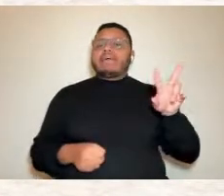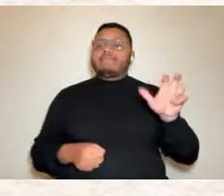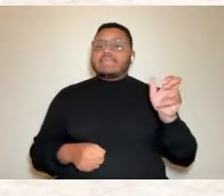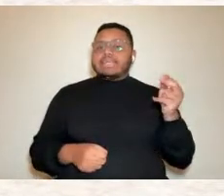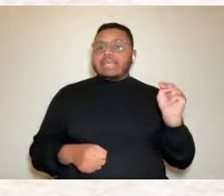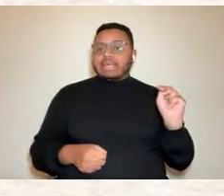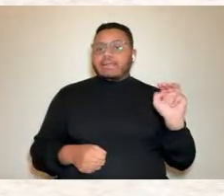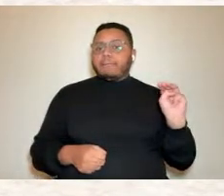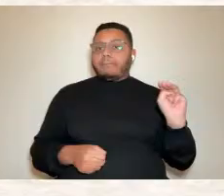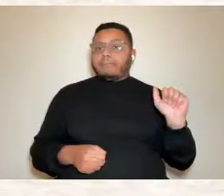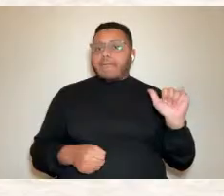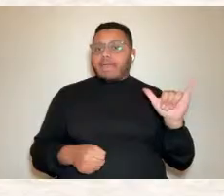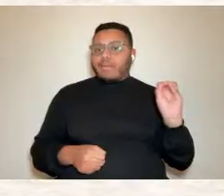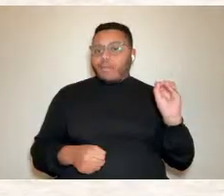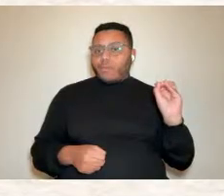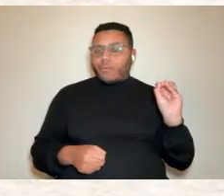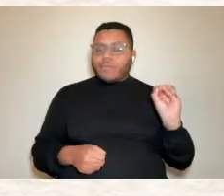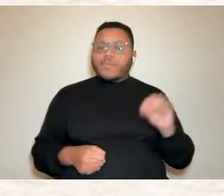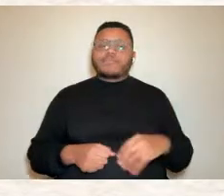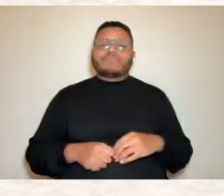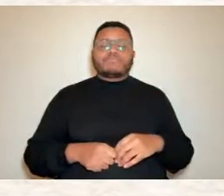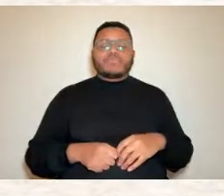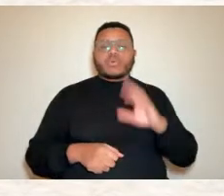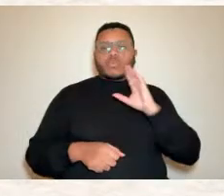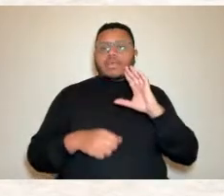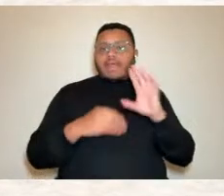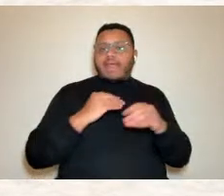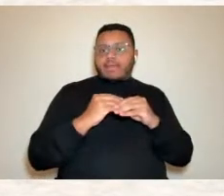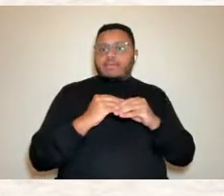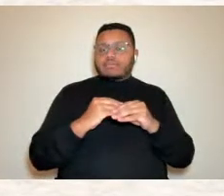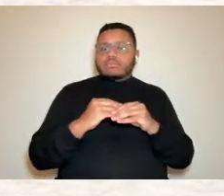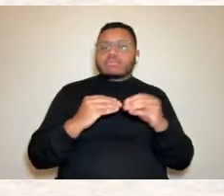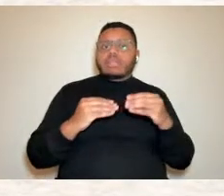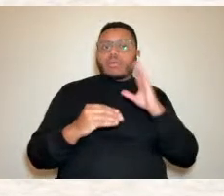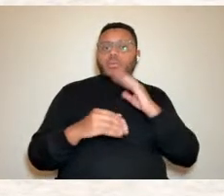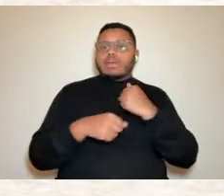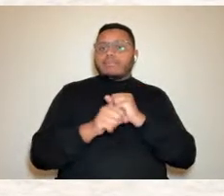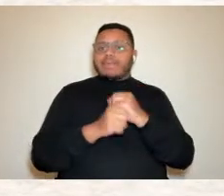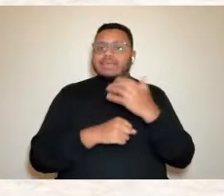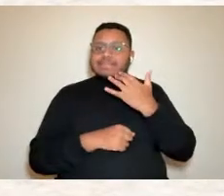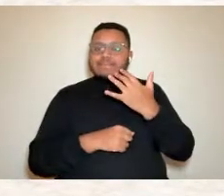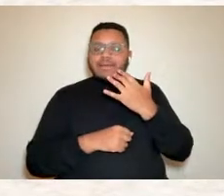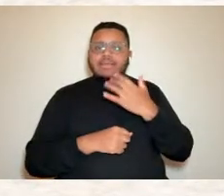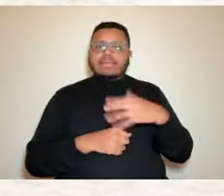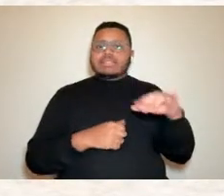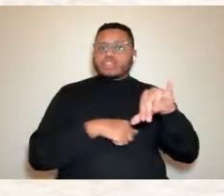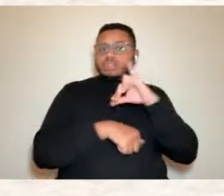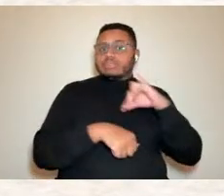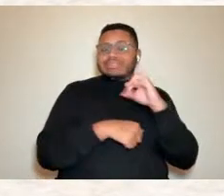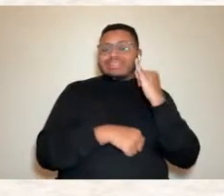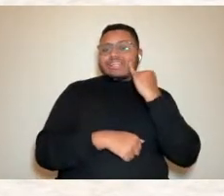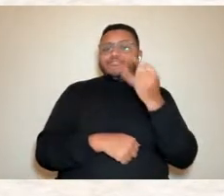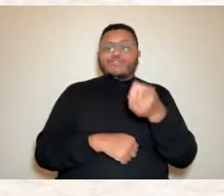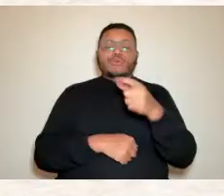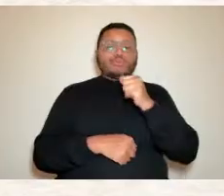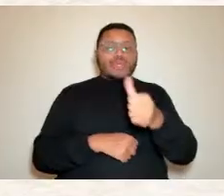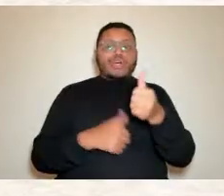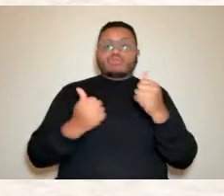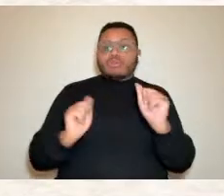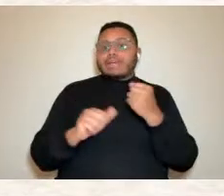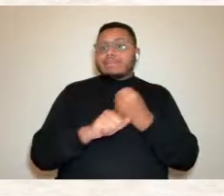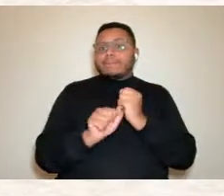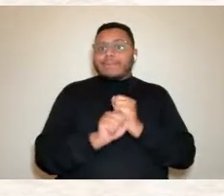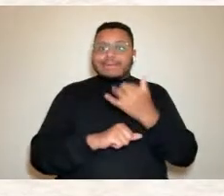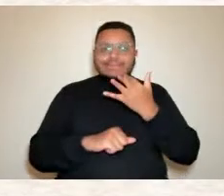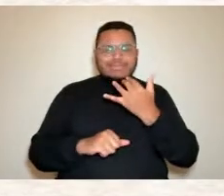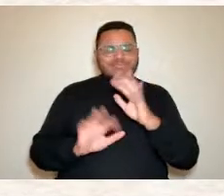here. So I'm gonna add, I want to make a spicy sauce. If you are not trying to make something that's spicy, feel free